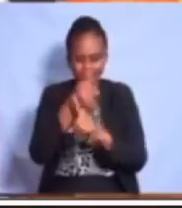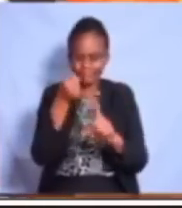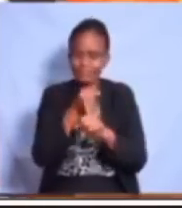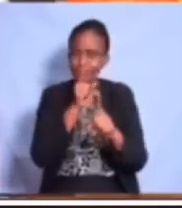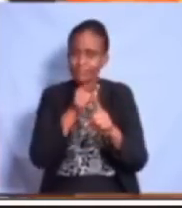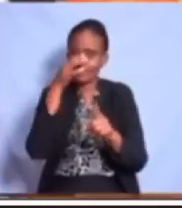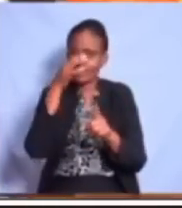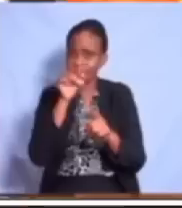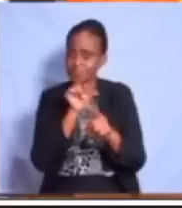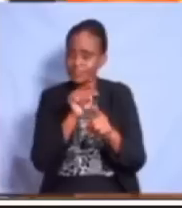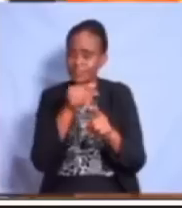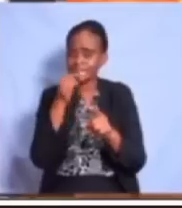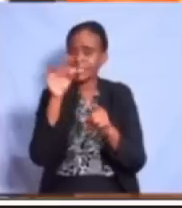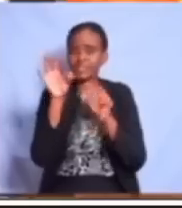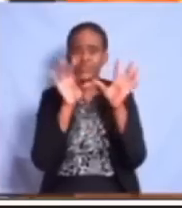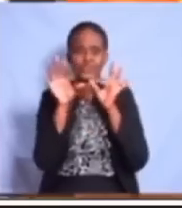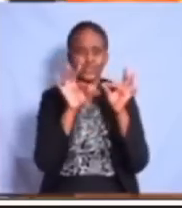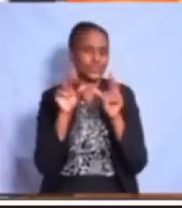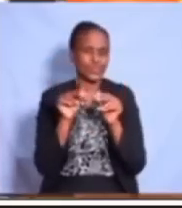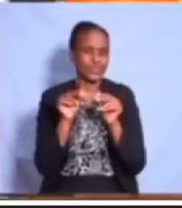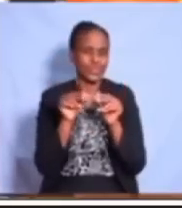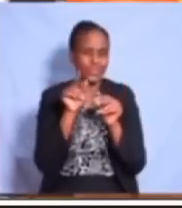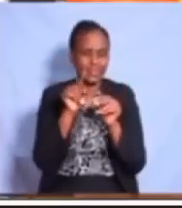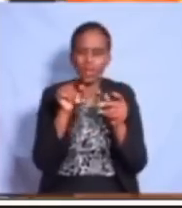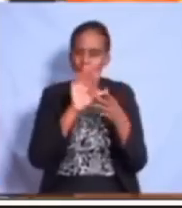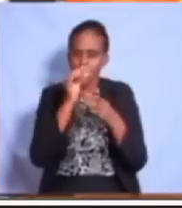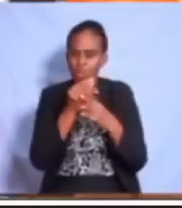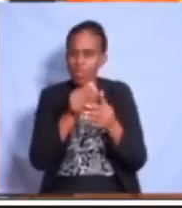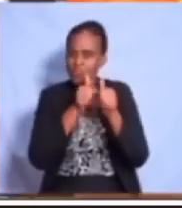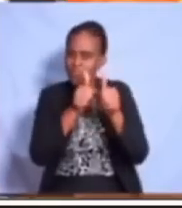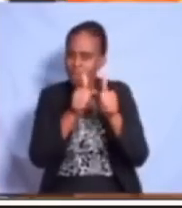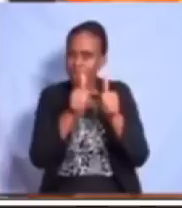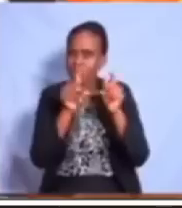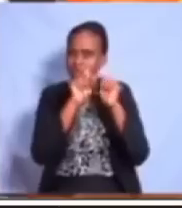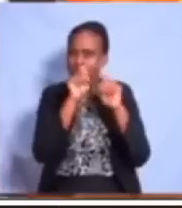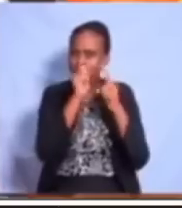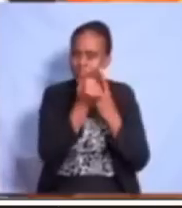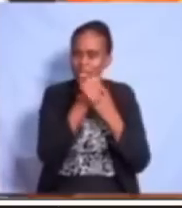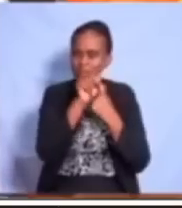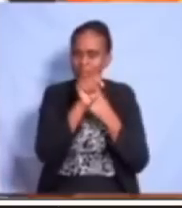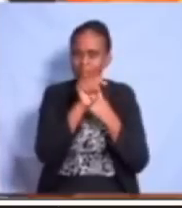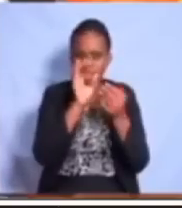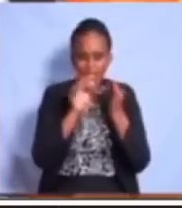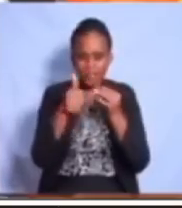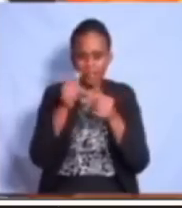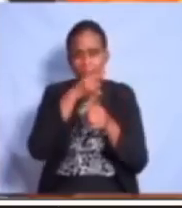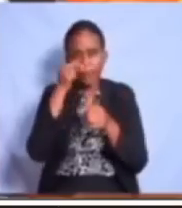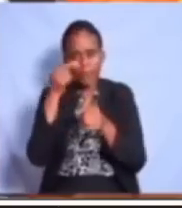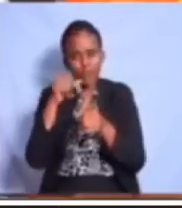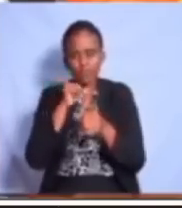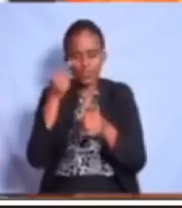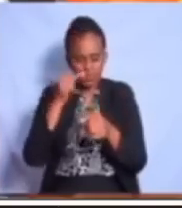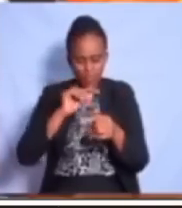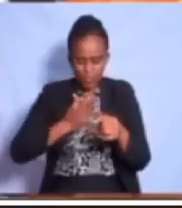corruption selective. Do not call it ethnic based. If you took public money, you did not take it for your